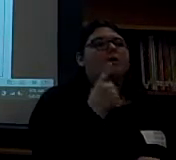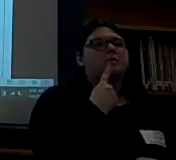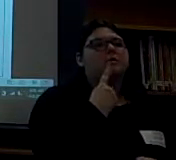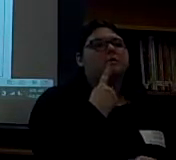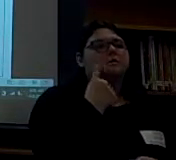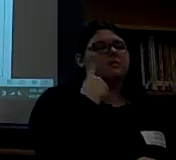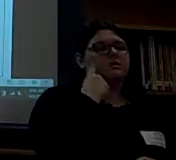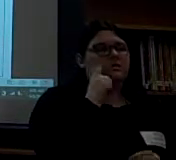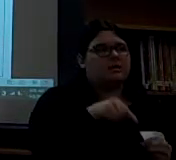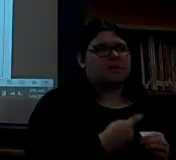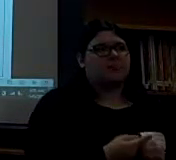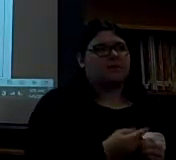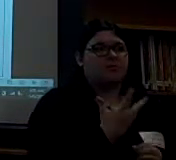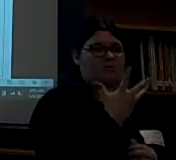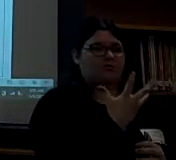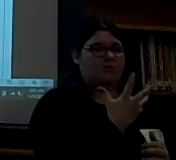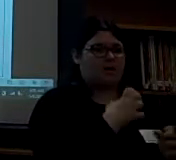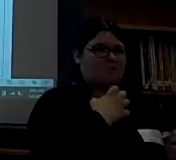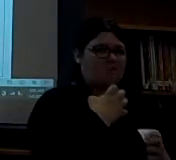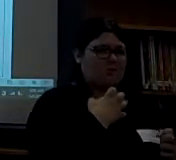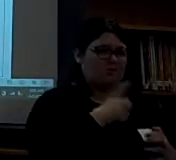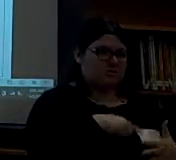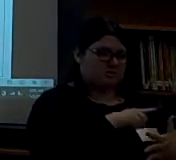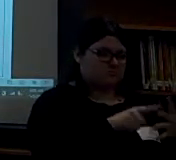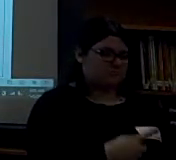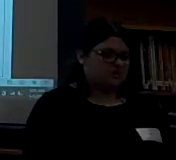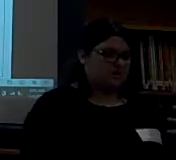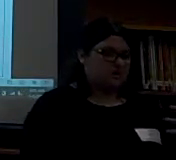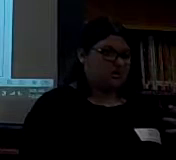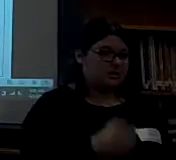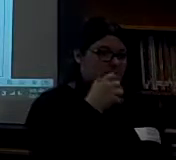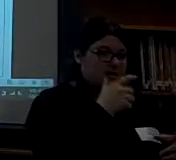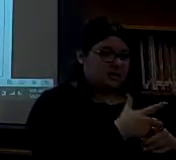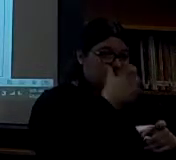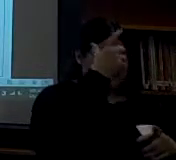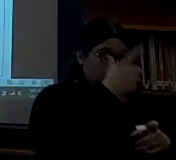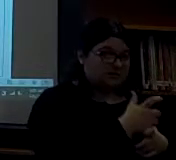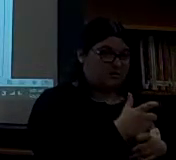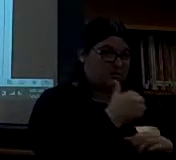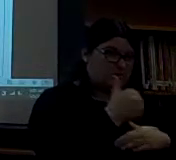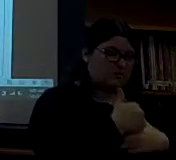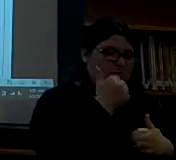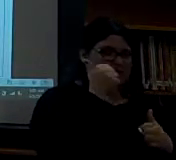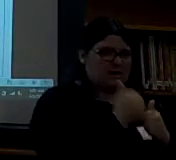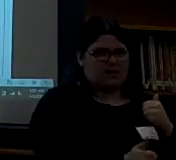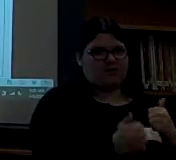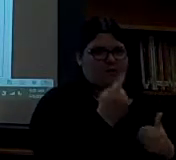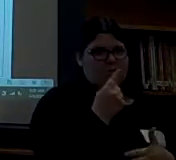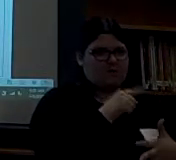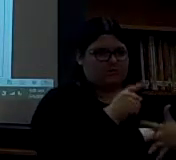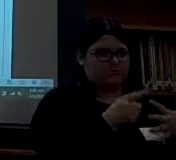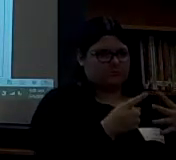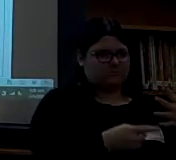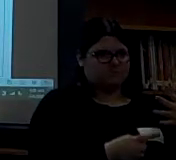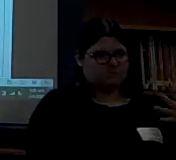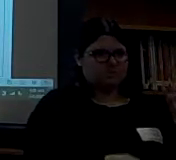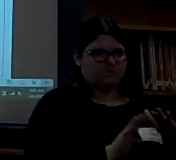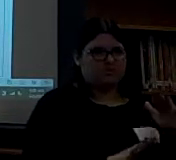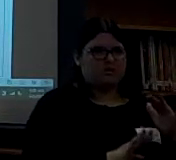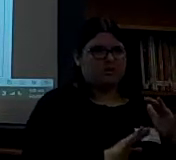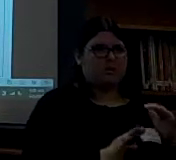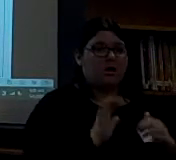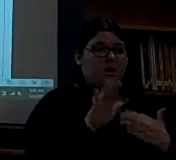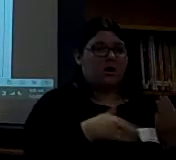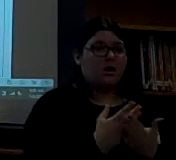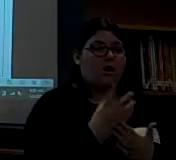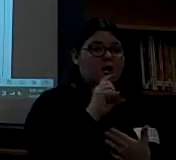we have those five emotional needs. A sibling threatens every single one of them. Very basically, if you think about it, all